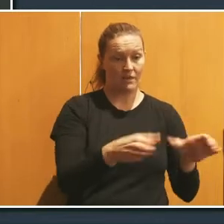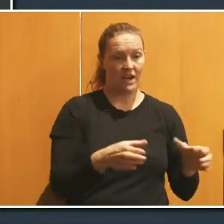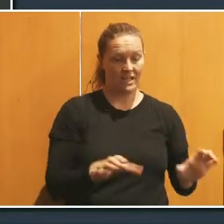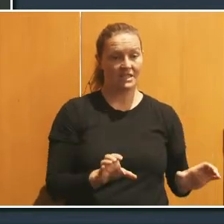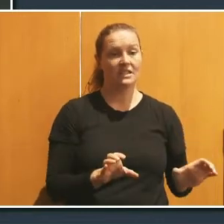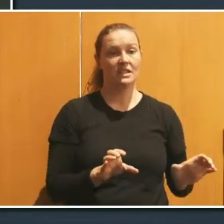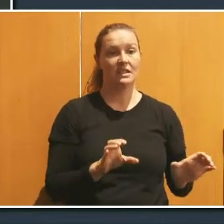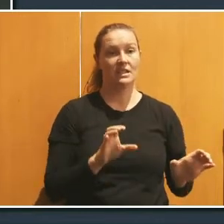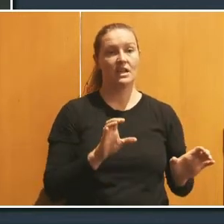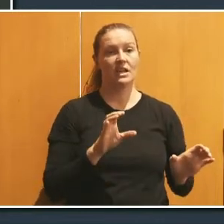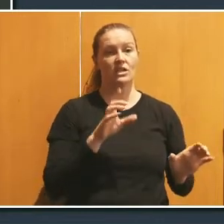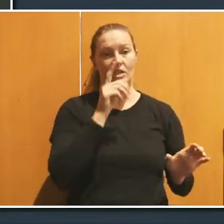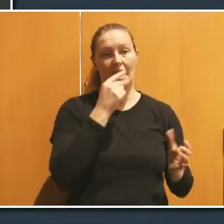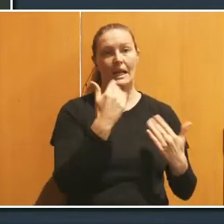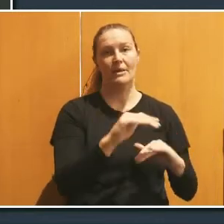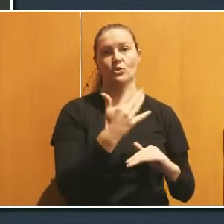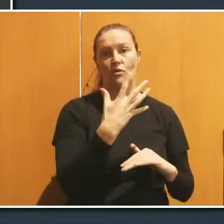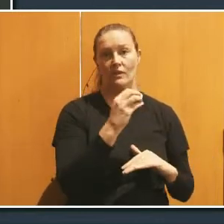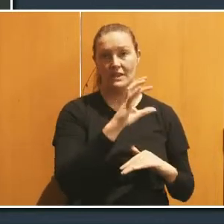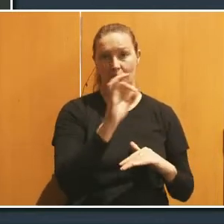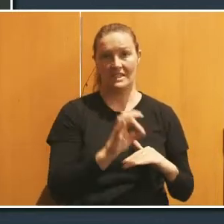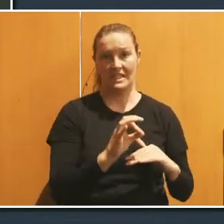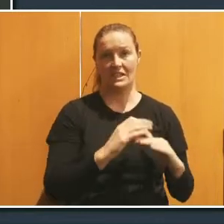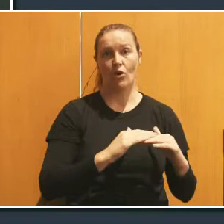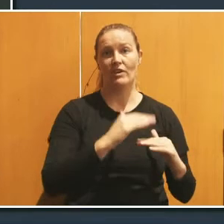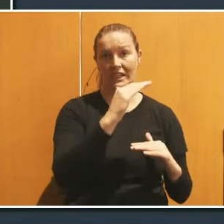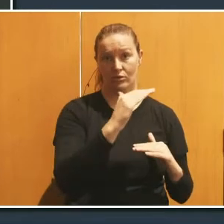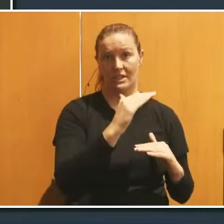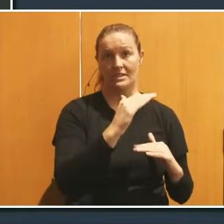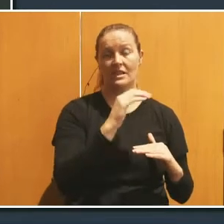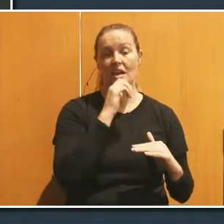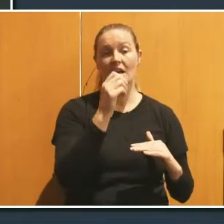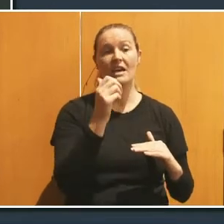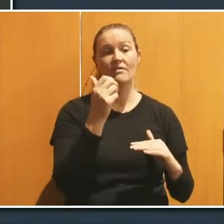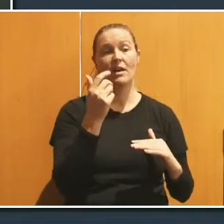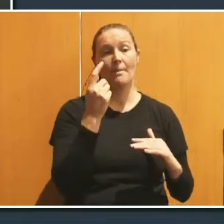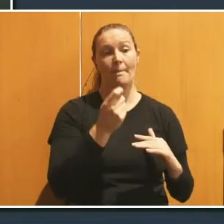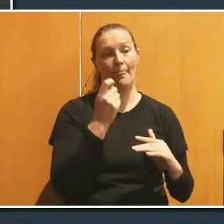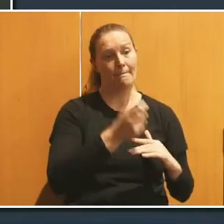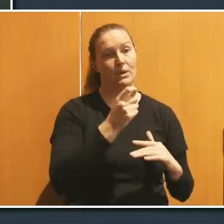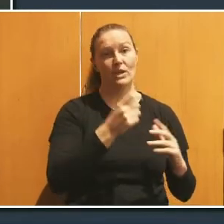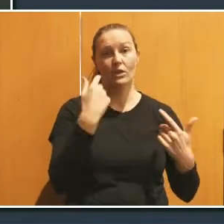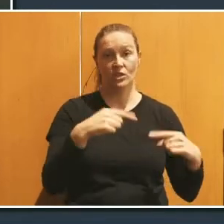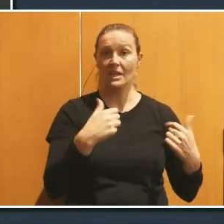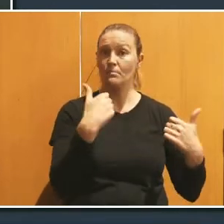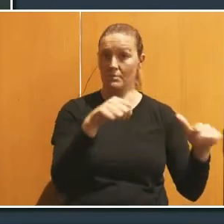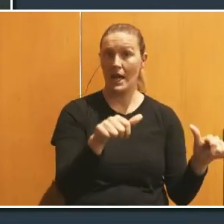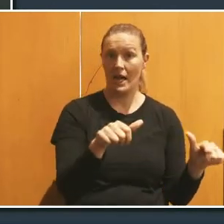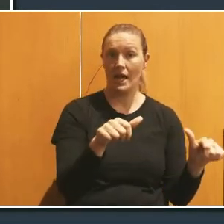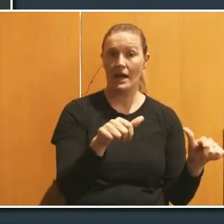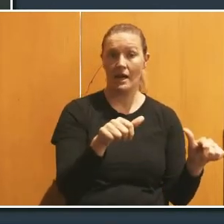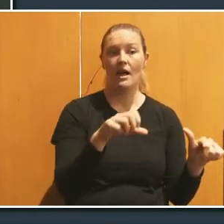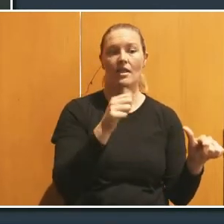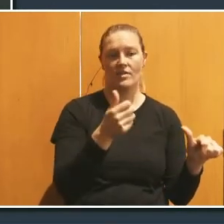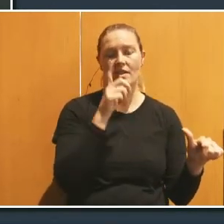50% of the increase. And then when building consent is issued and there's someone living there and burdening the city, then the